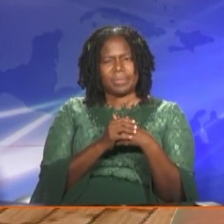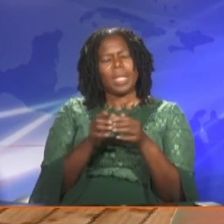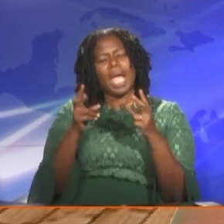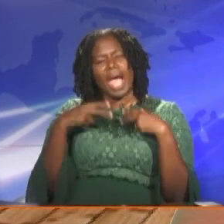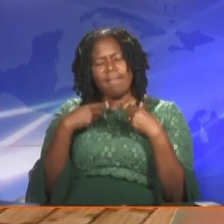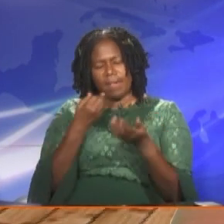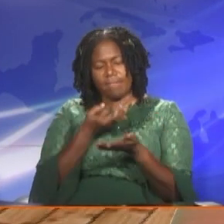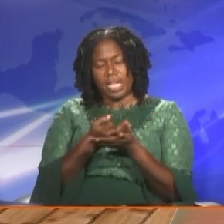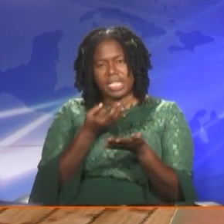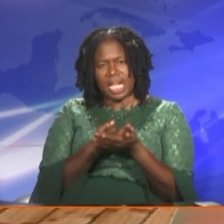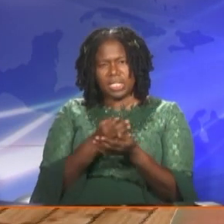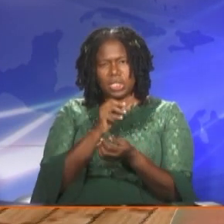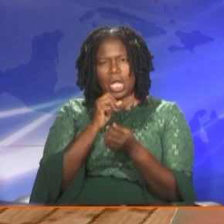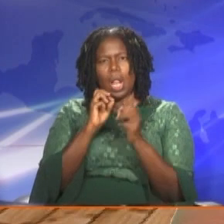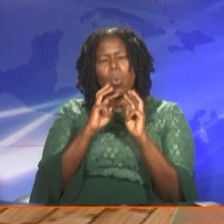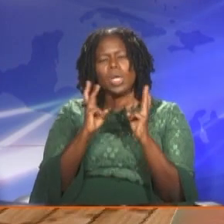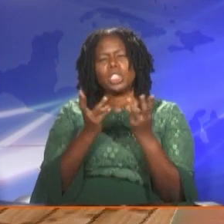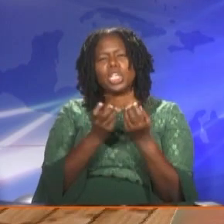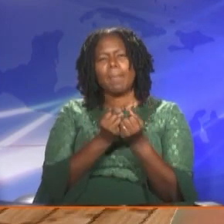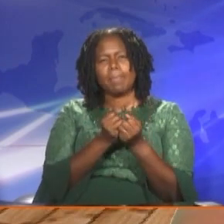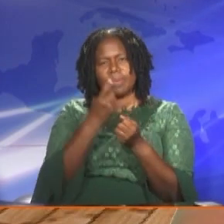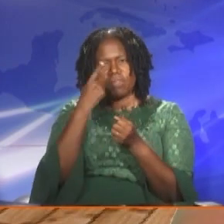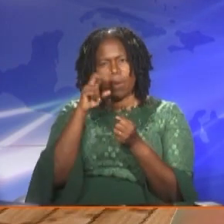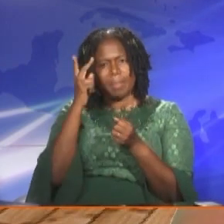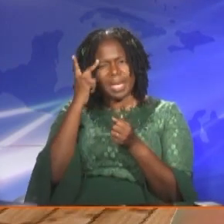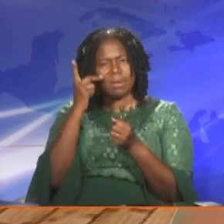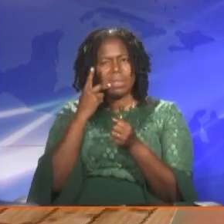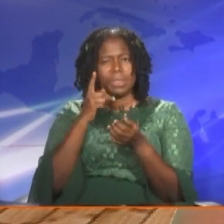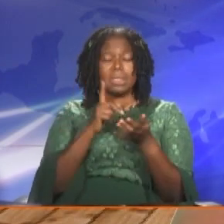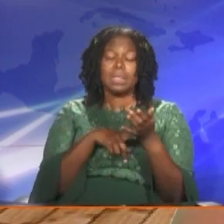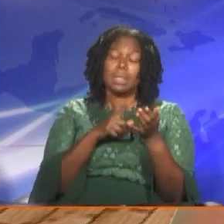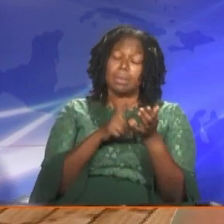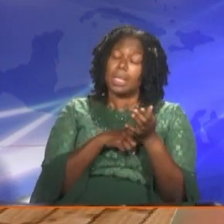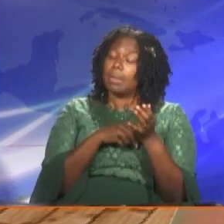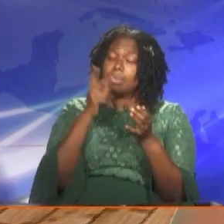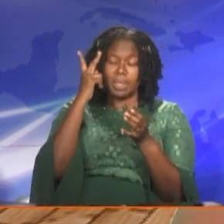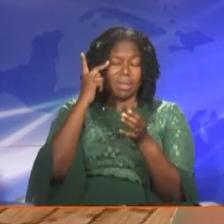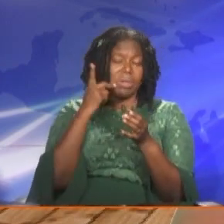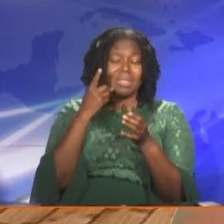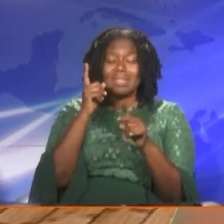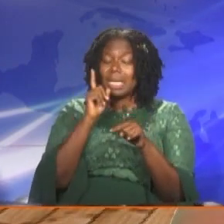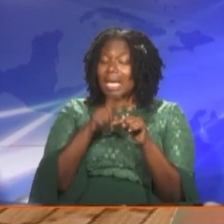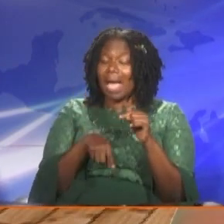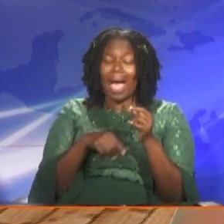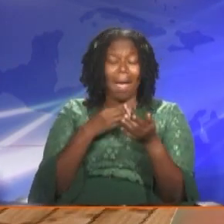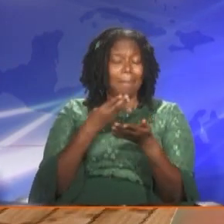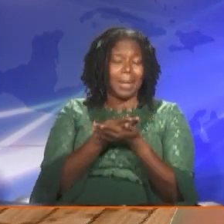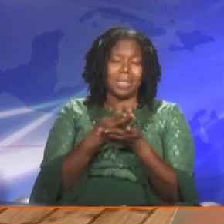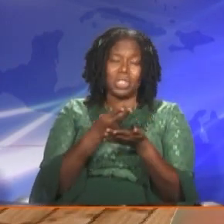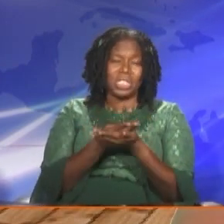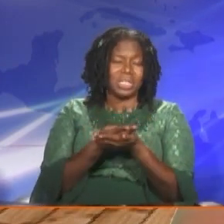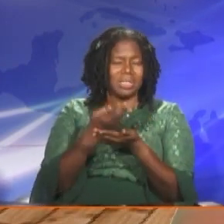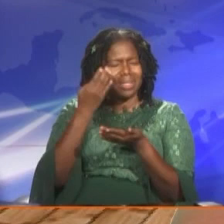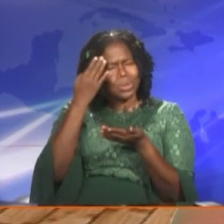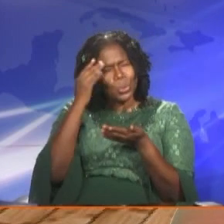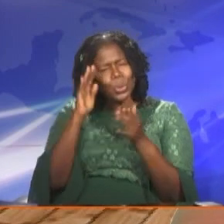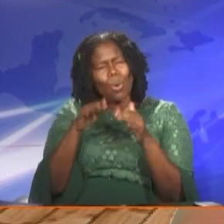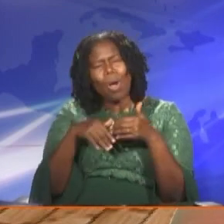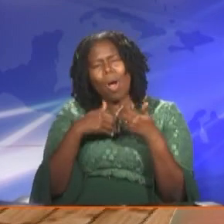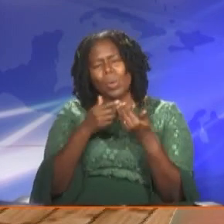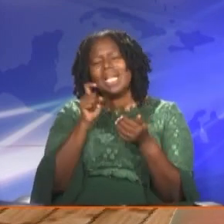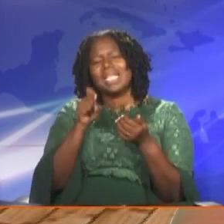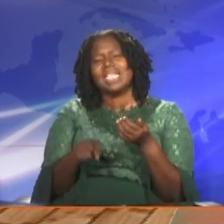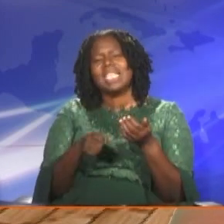workshops for parents, because when you're talking poverty, sometimes parents cannot budget what they have. They don't know financial literacy.